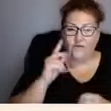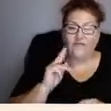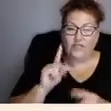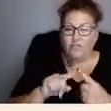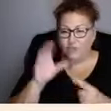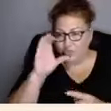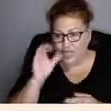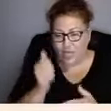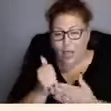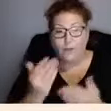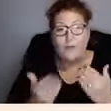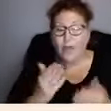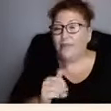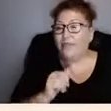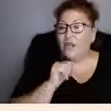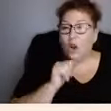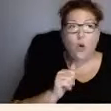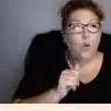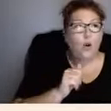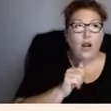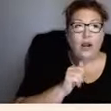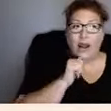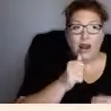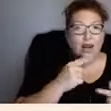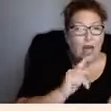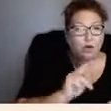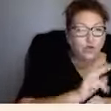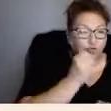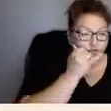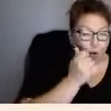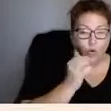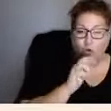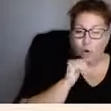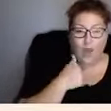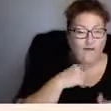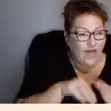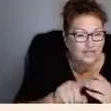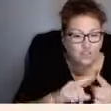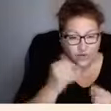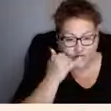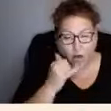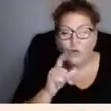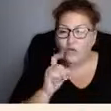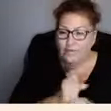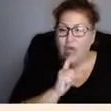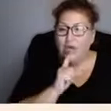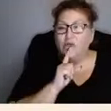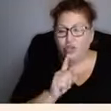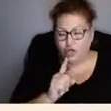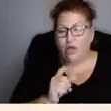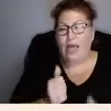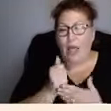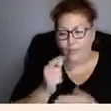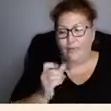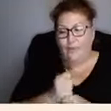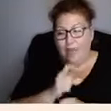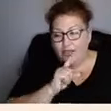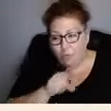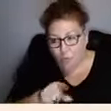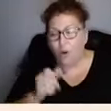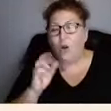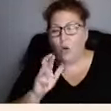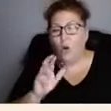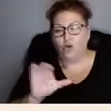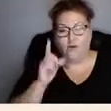phone. So in this situation, you should make sure you help them make the report or make the report on their behalf. Victims may believe